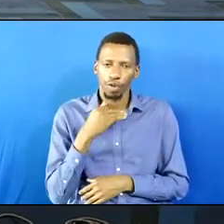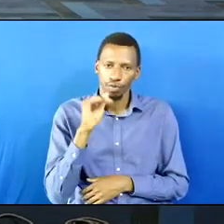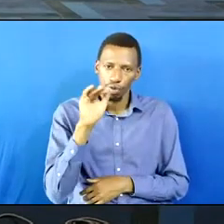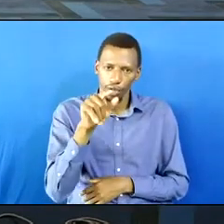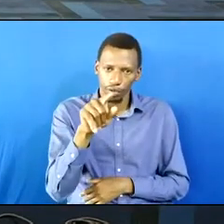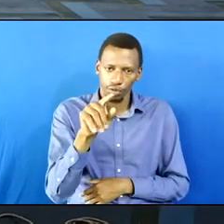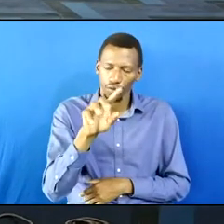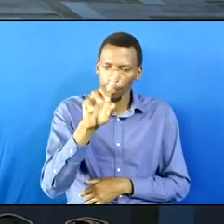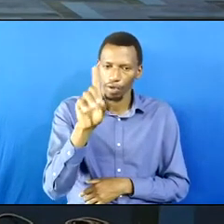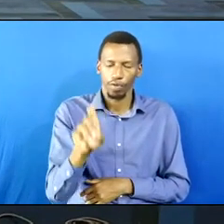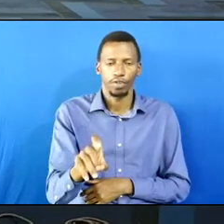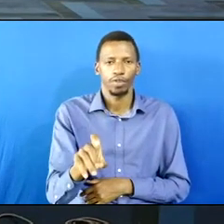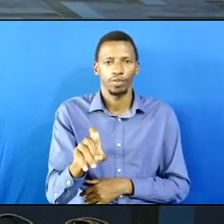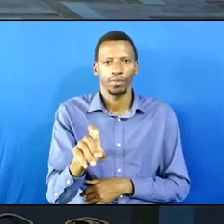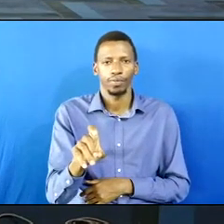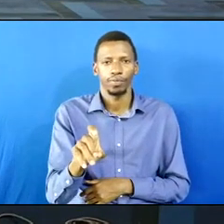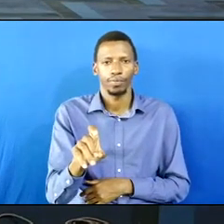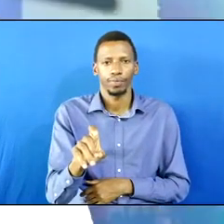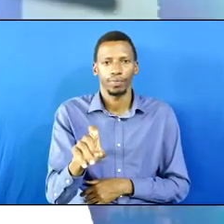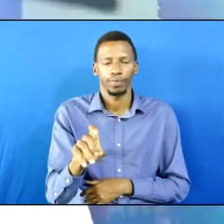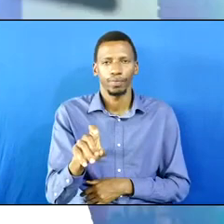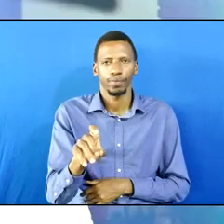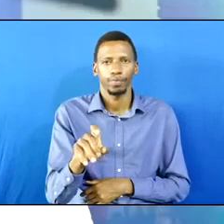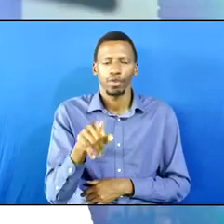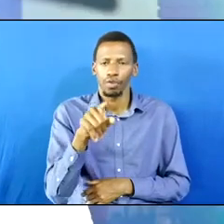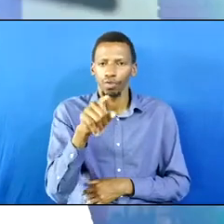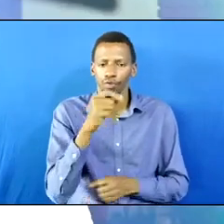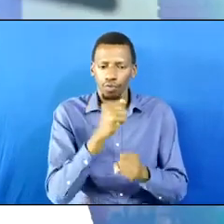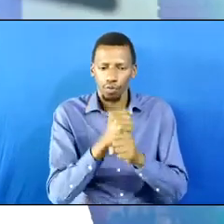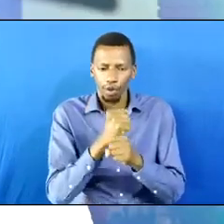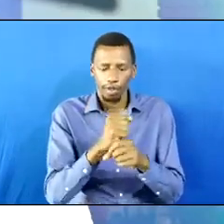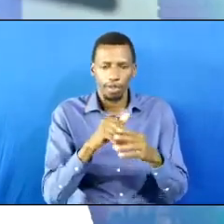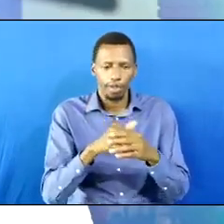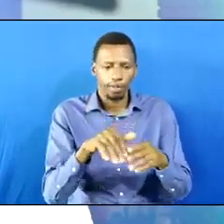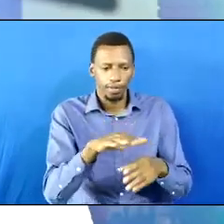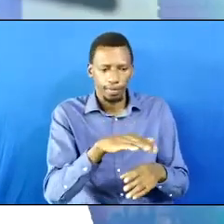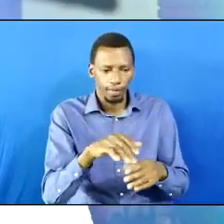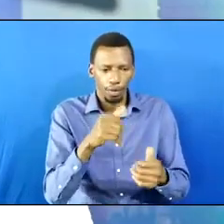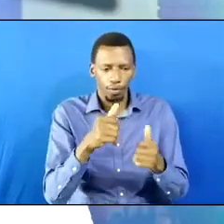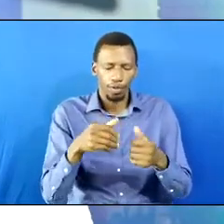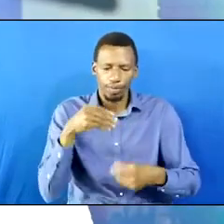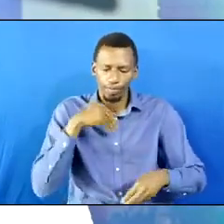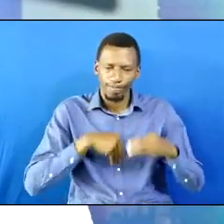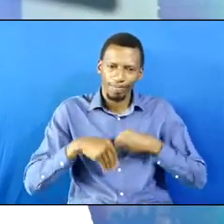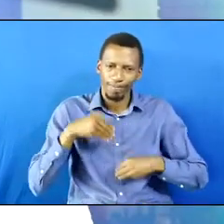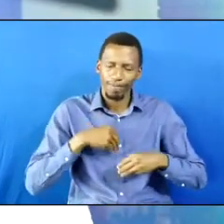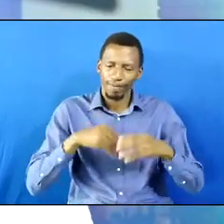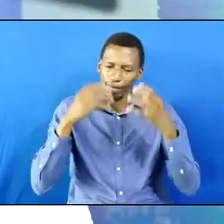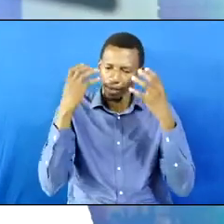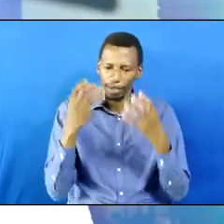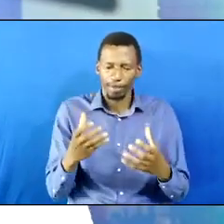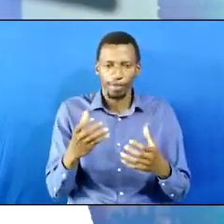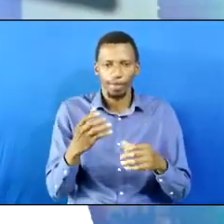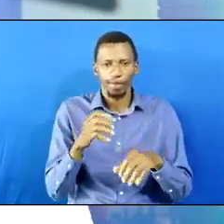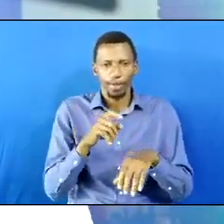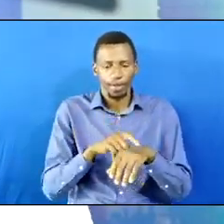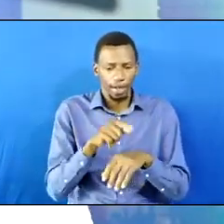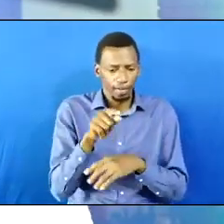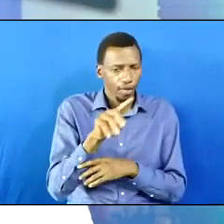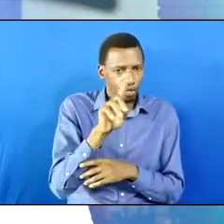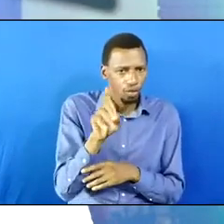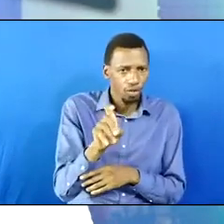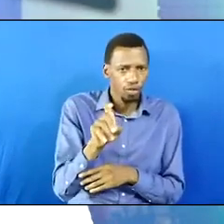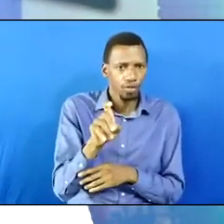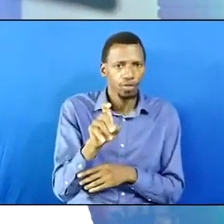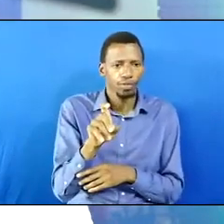question. You work in an environment which is very corrupt. When that question comes of